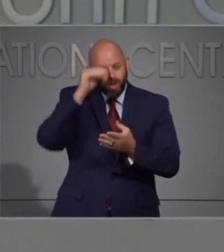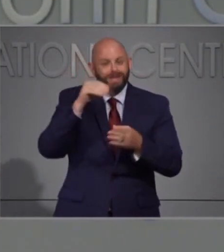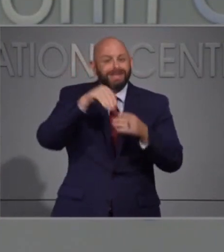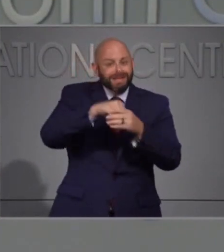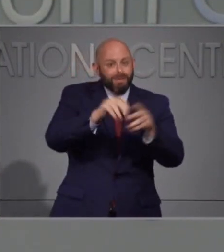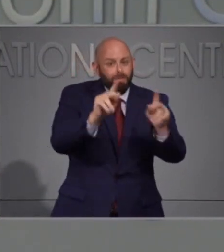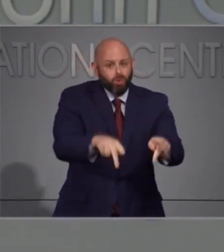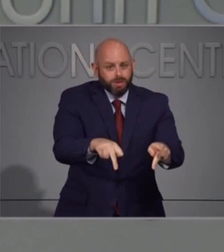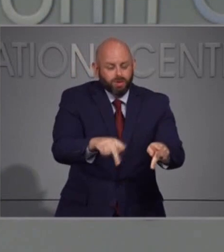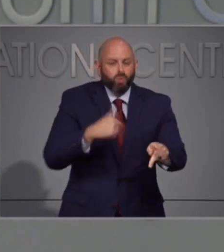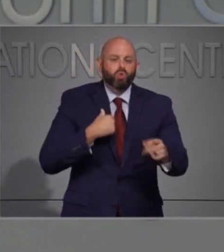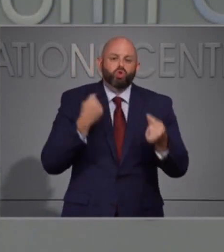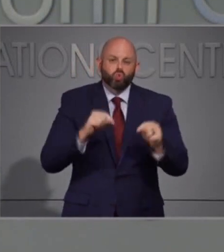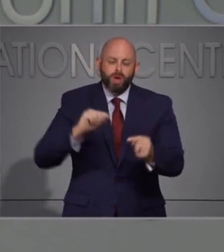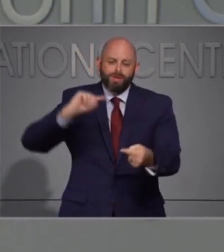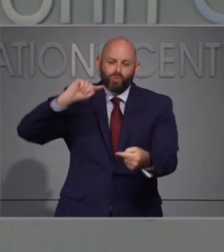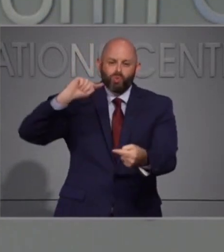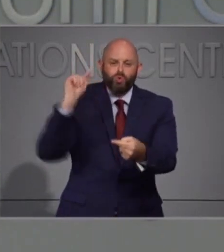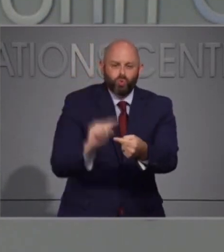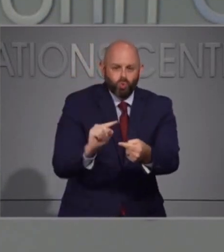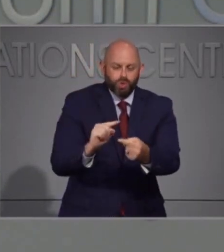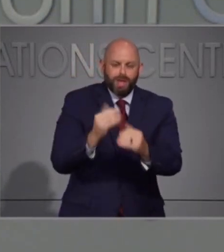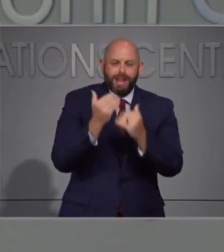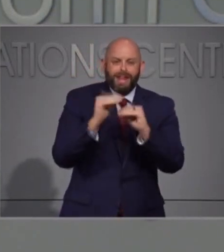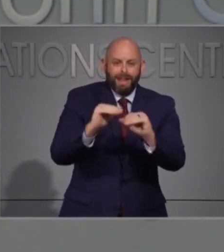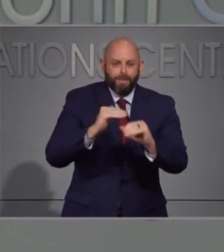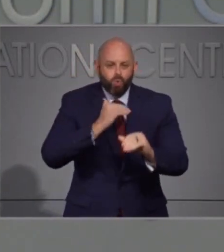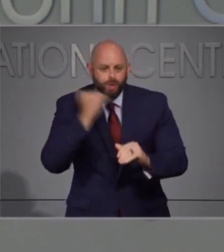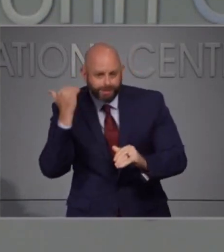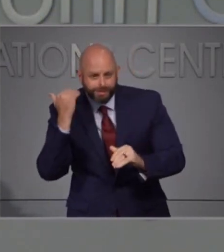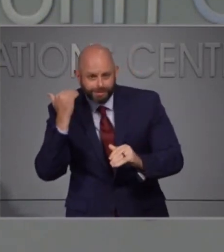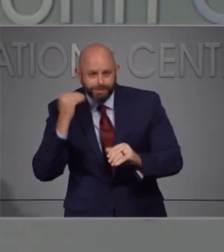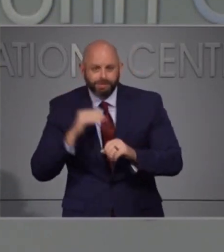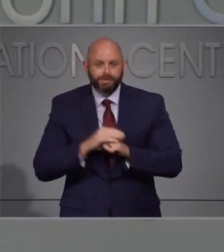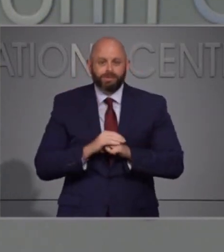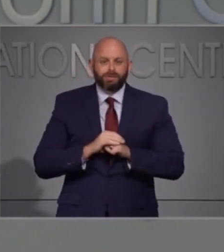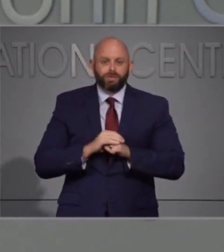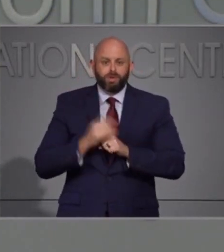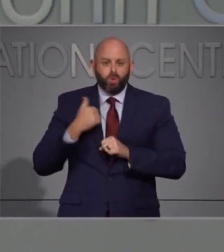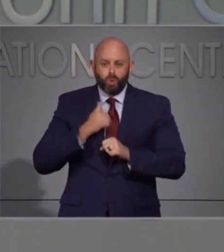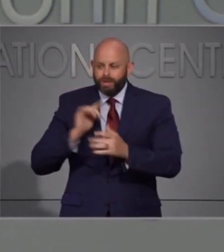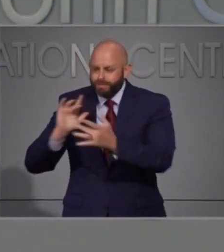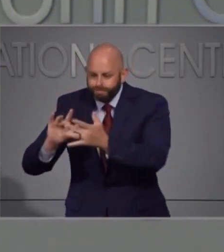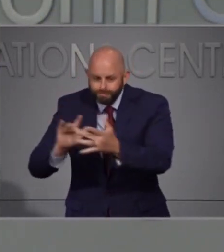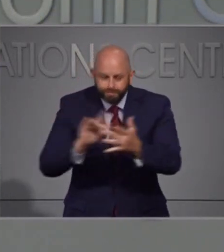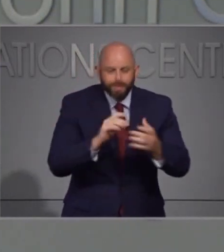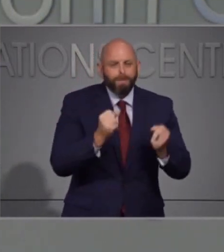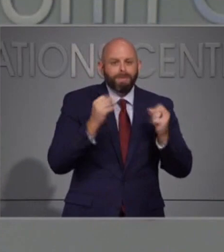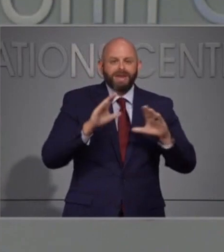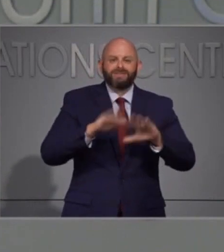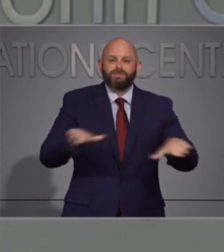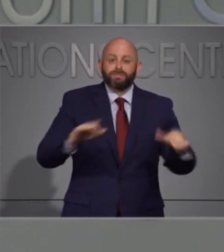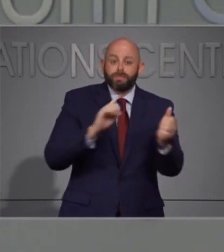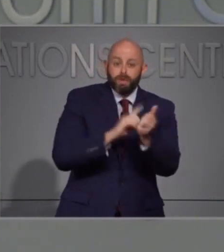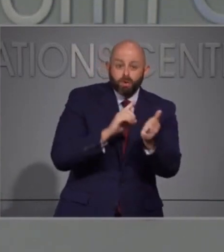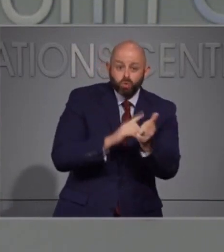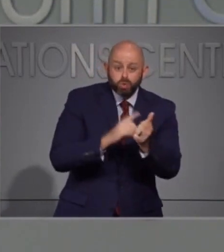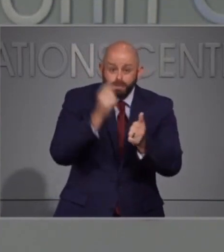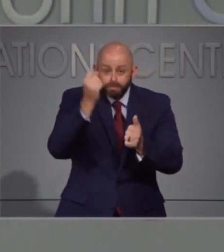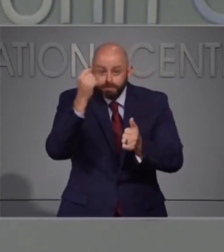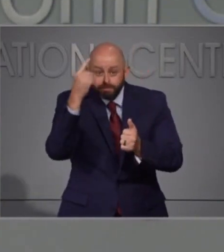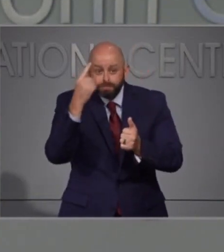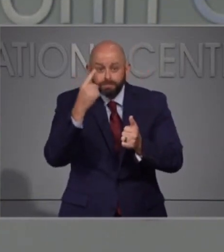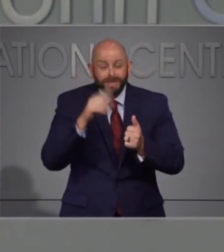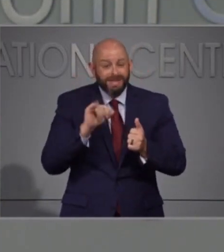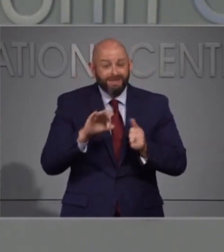a lot to reduce that risk. But as pediatricians and other health experts tell us, there is much risk in